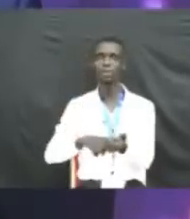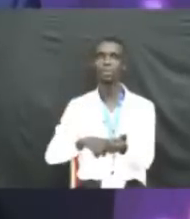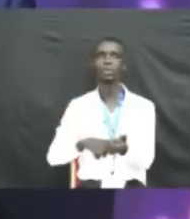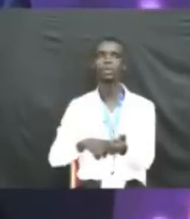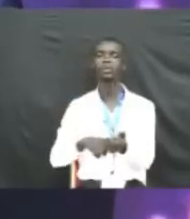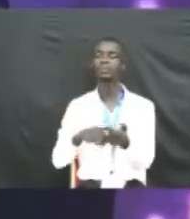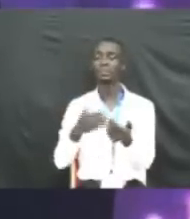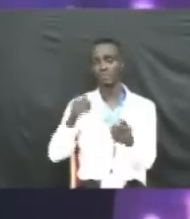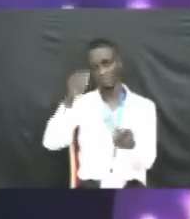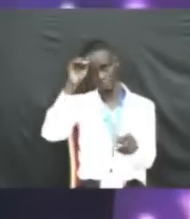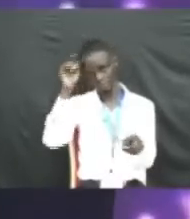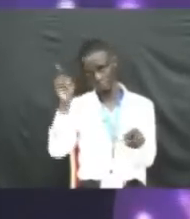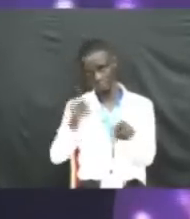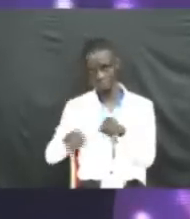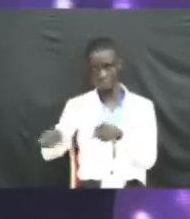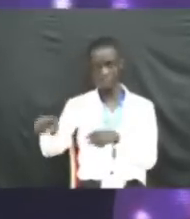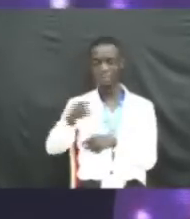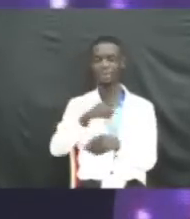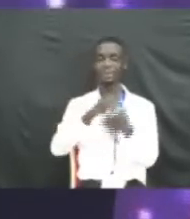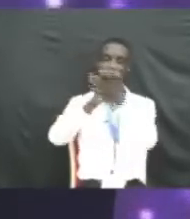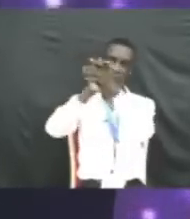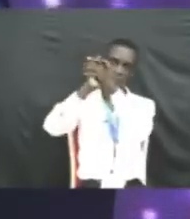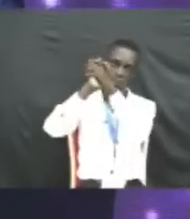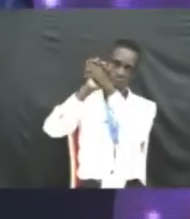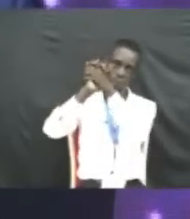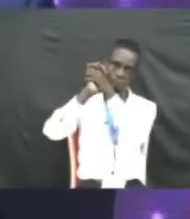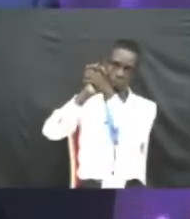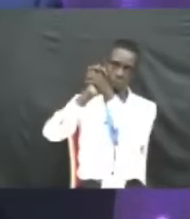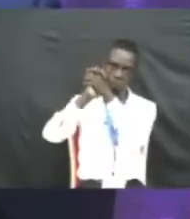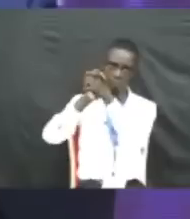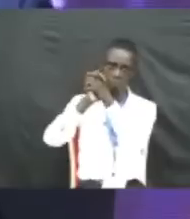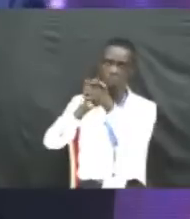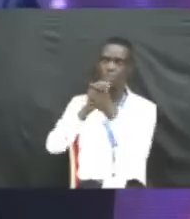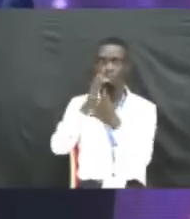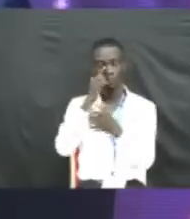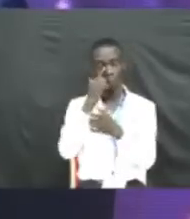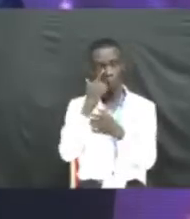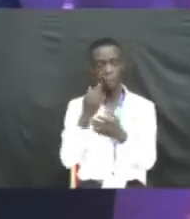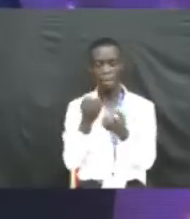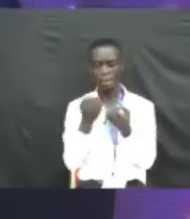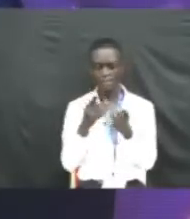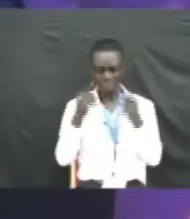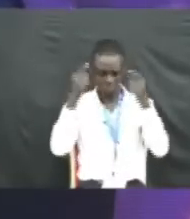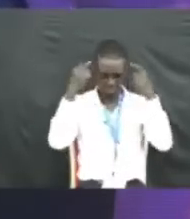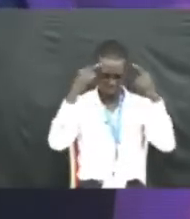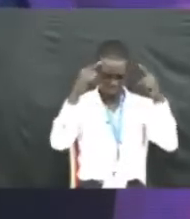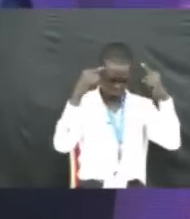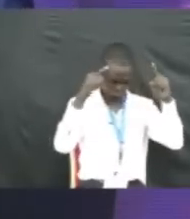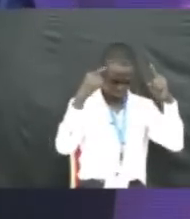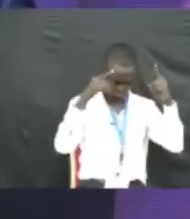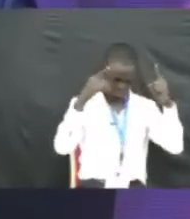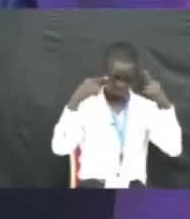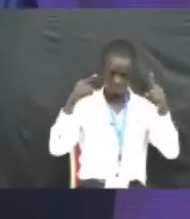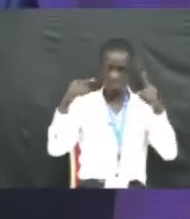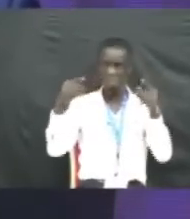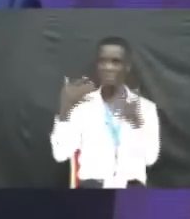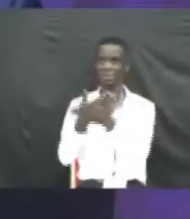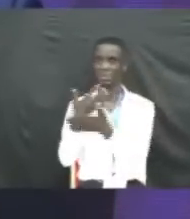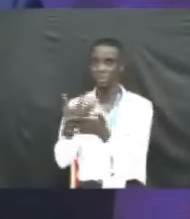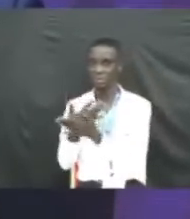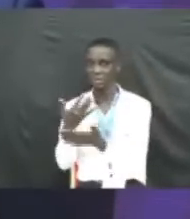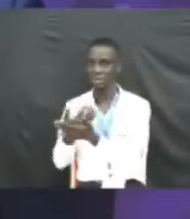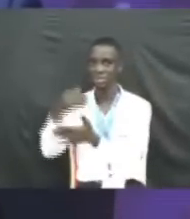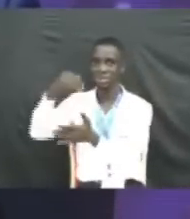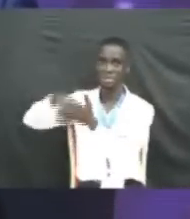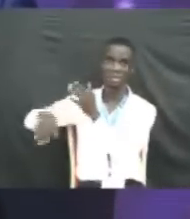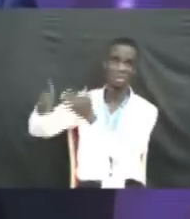Brothers, congratulations. Despite the many successes chocked in the year under review, the